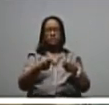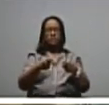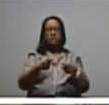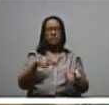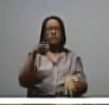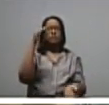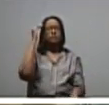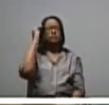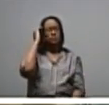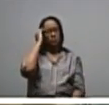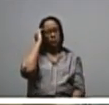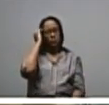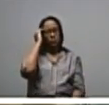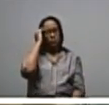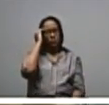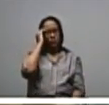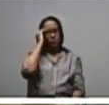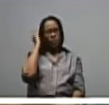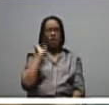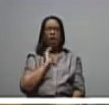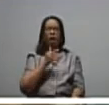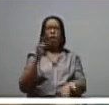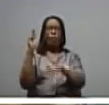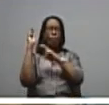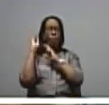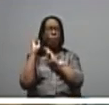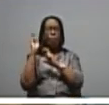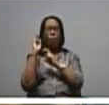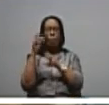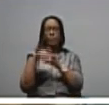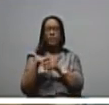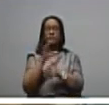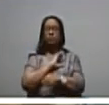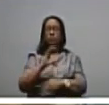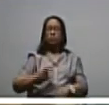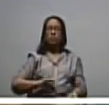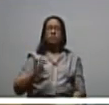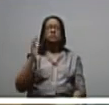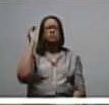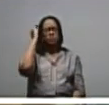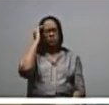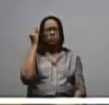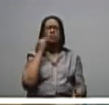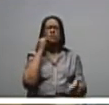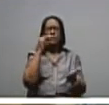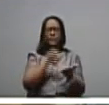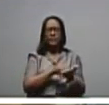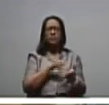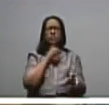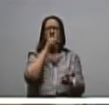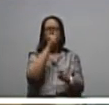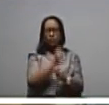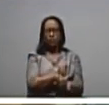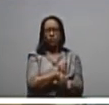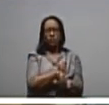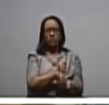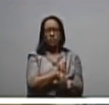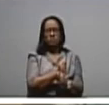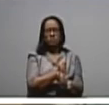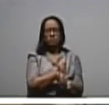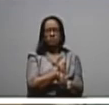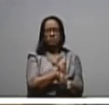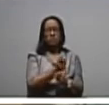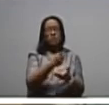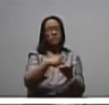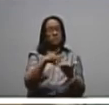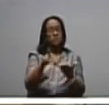put our hope in Christ to hear the message of truth that St. Paul